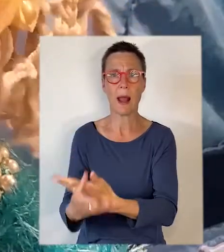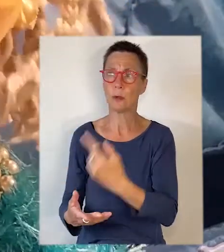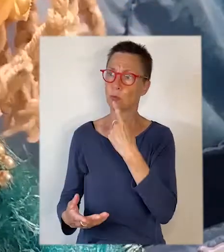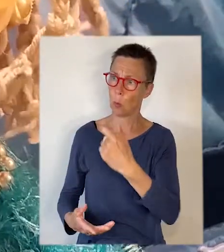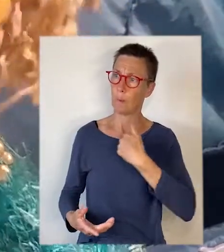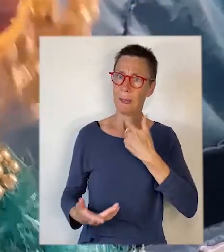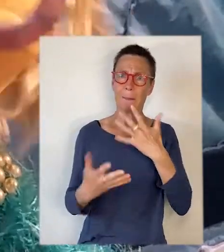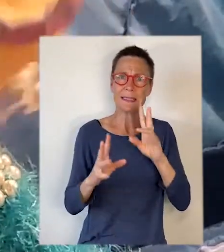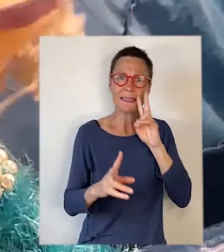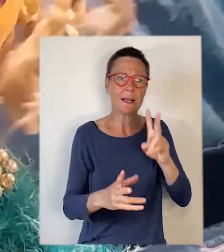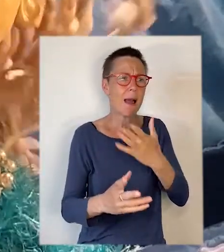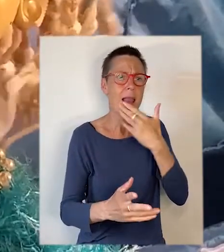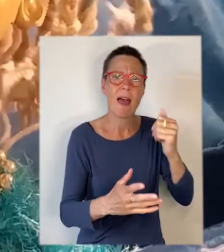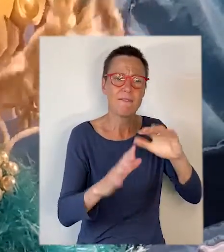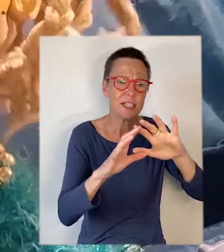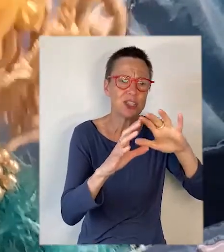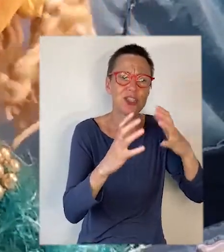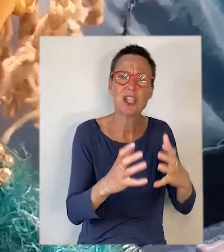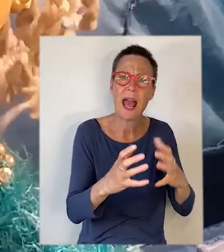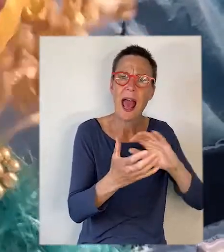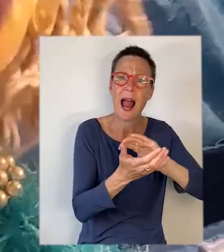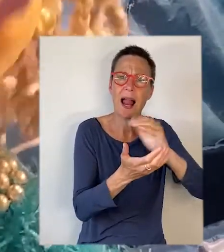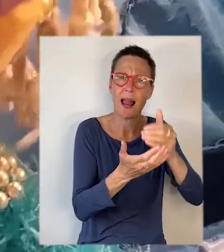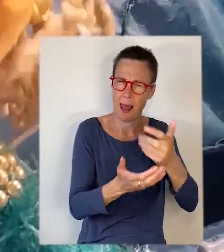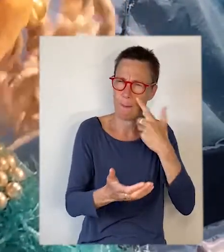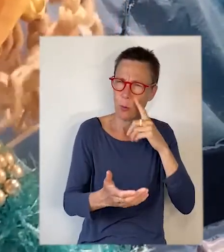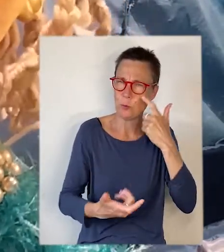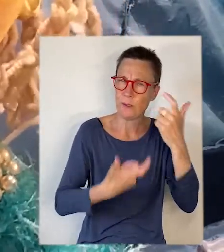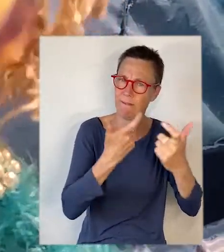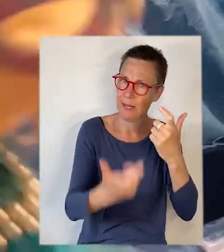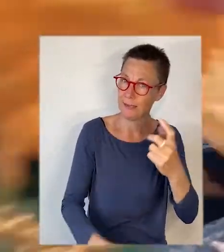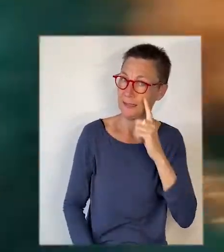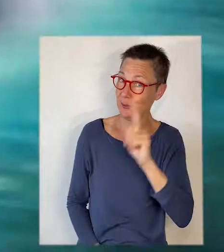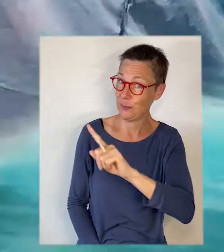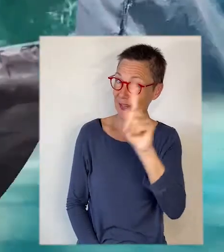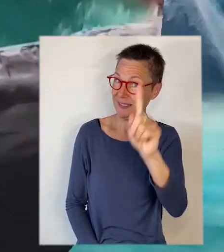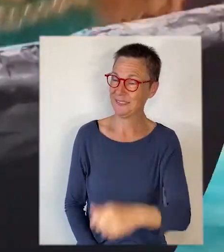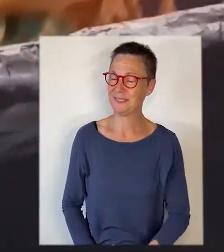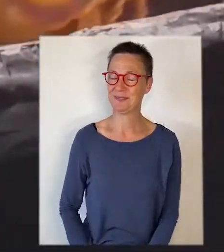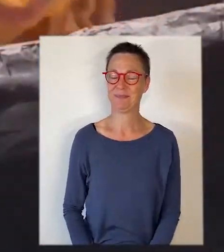a lovely shell. I'm just off to find it. See you later.